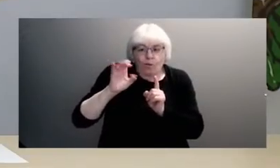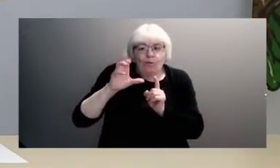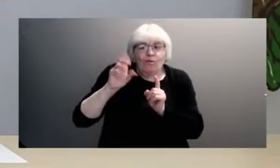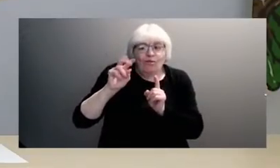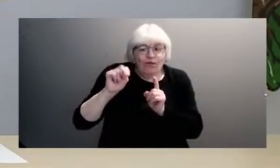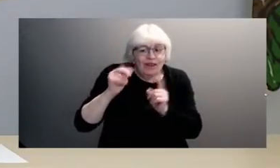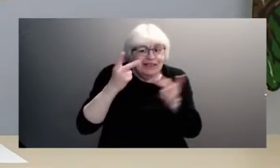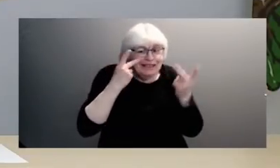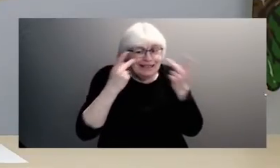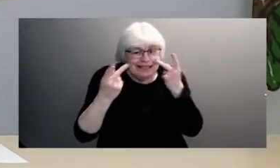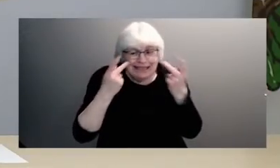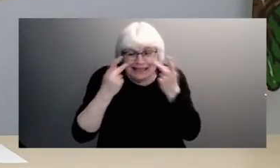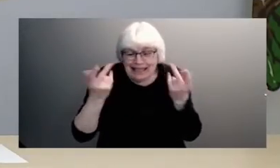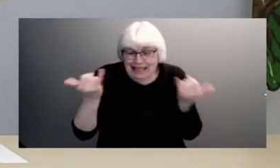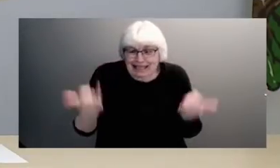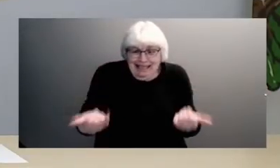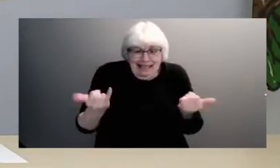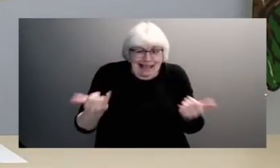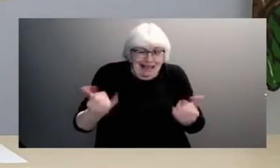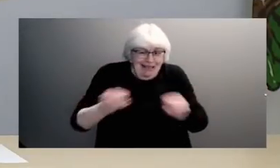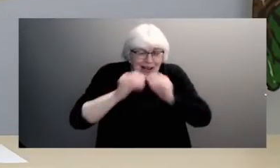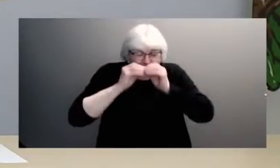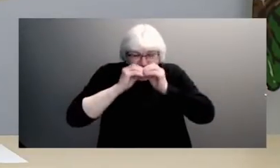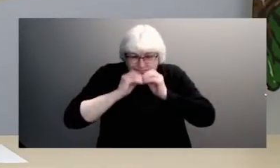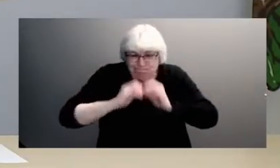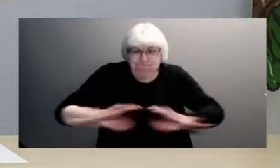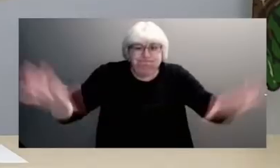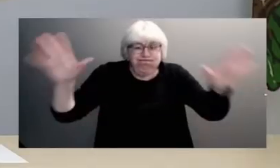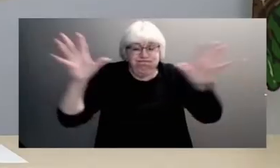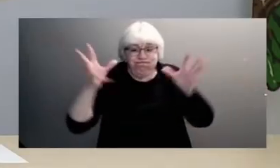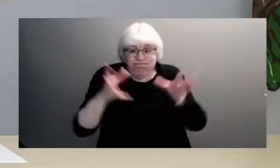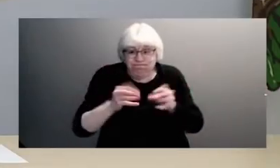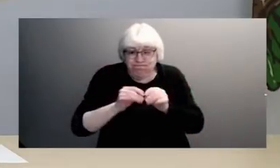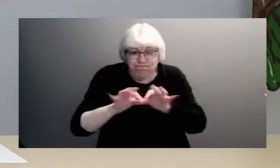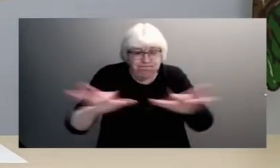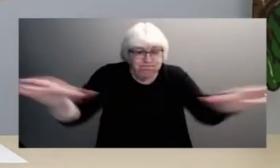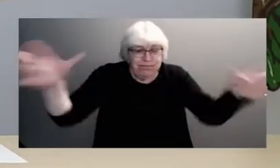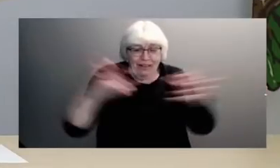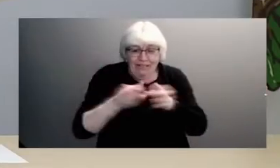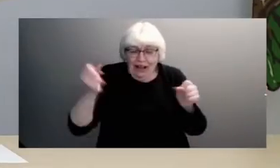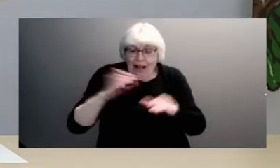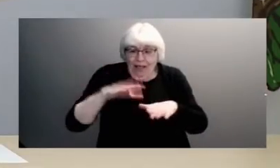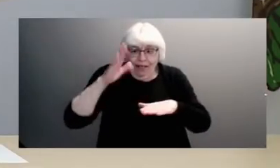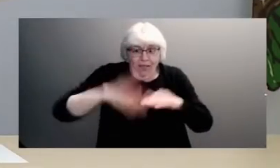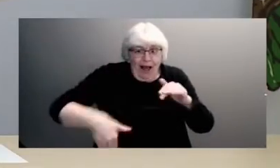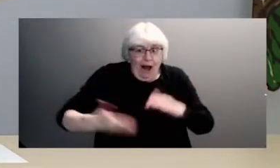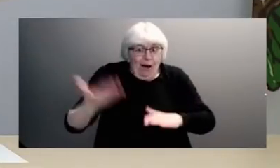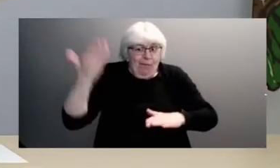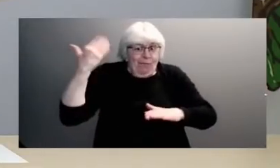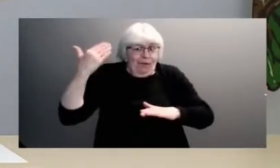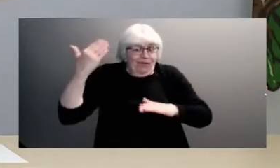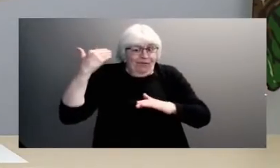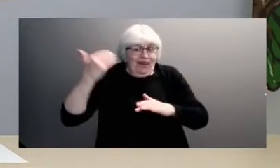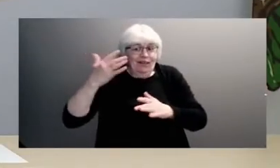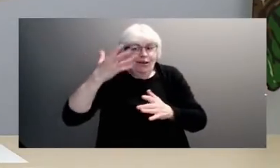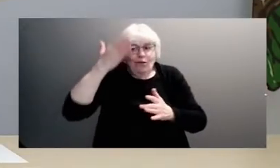with Omicron. It is still early days for this variant, and there is much that we do not know.